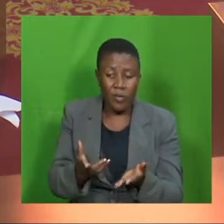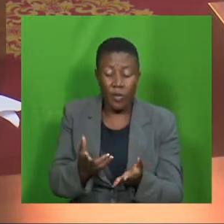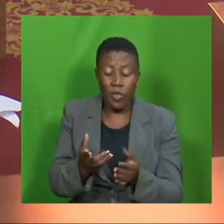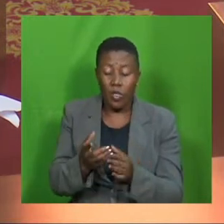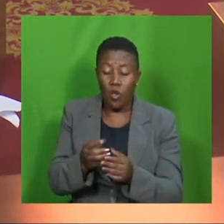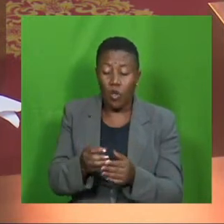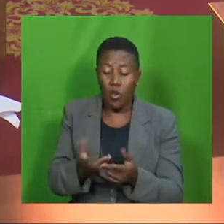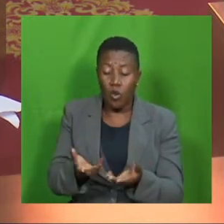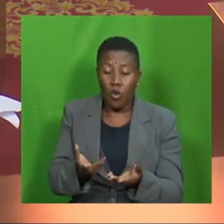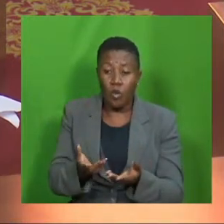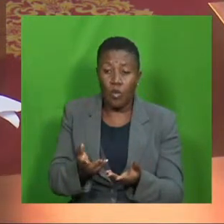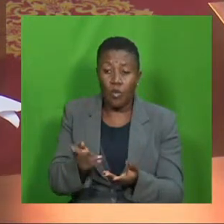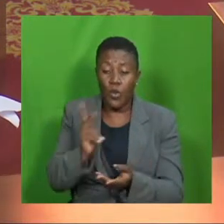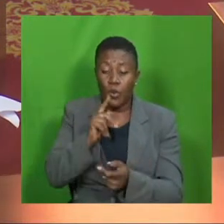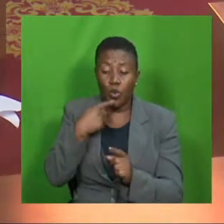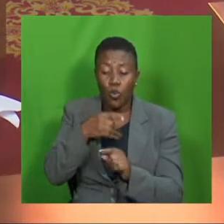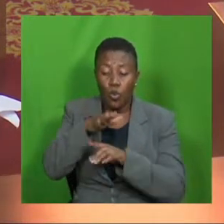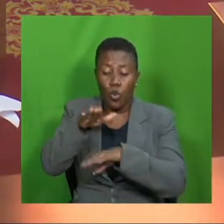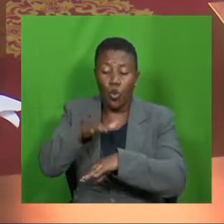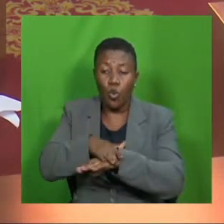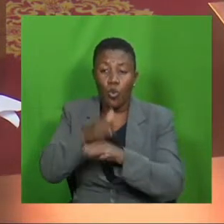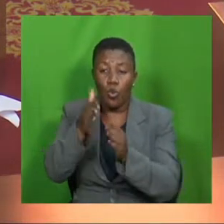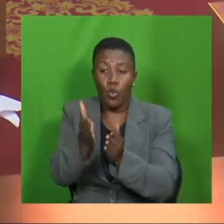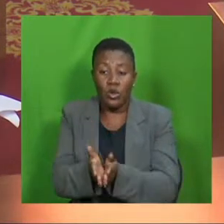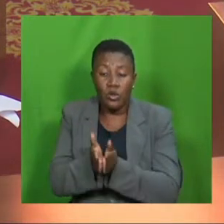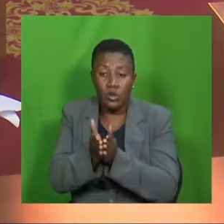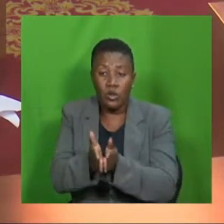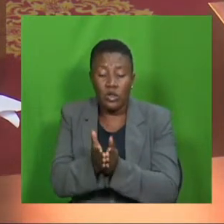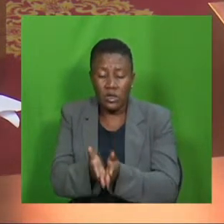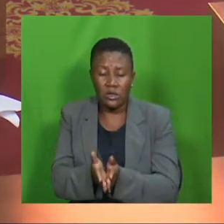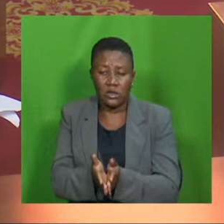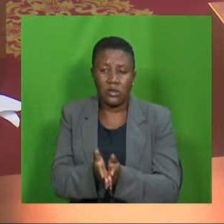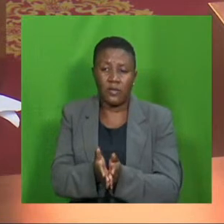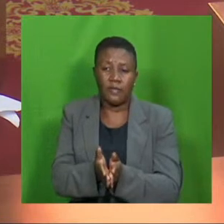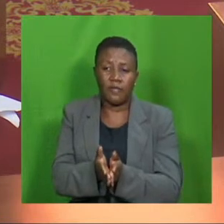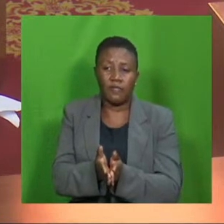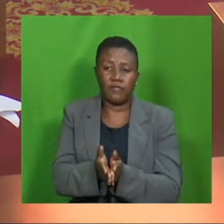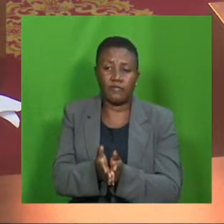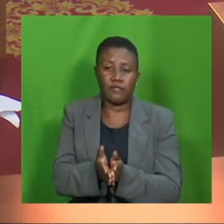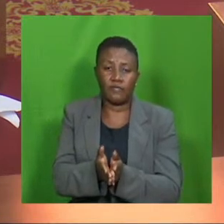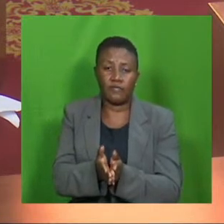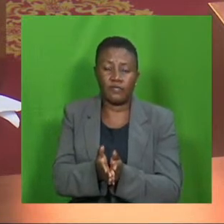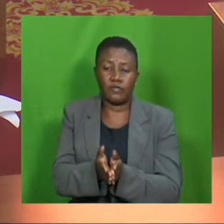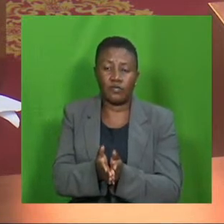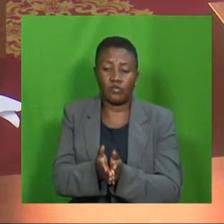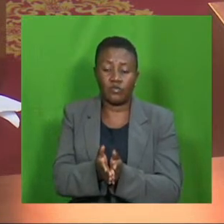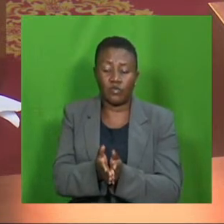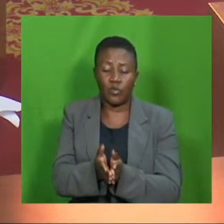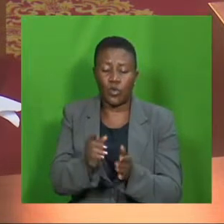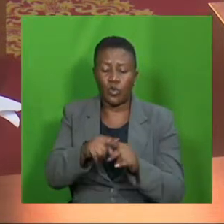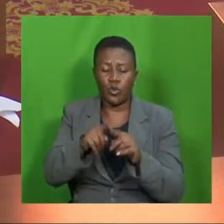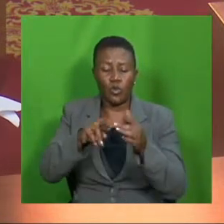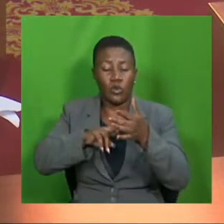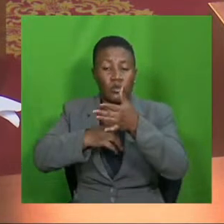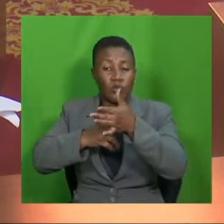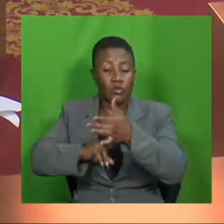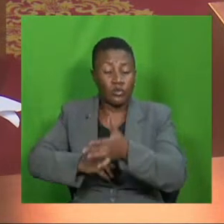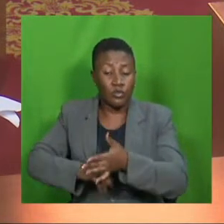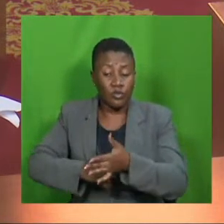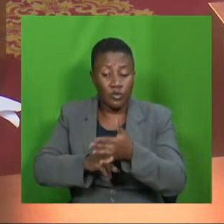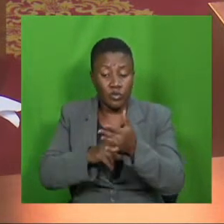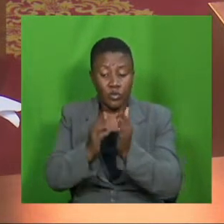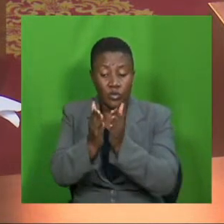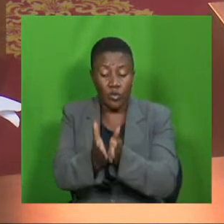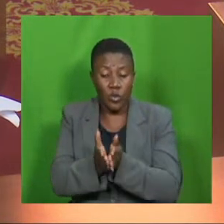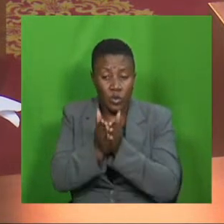board all industrial vessels. Installation of vessel